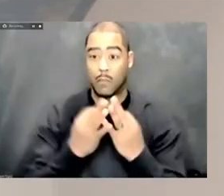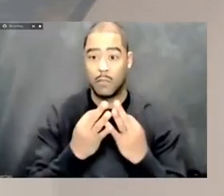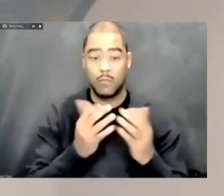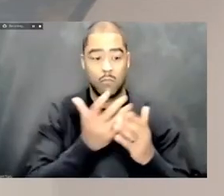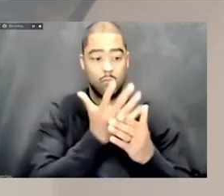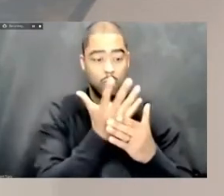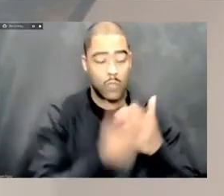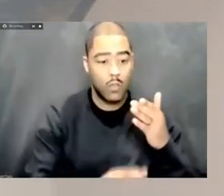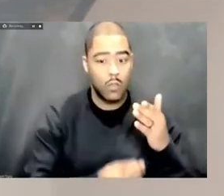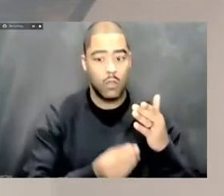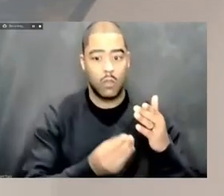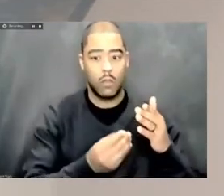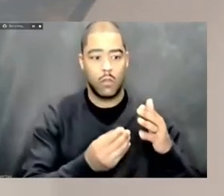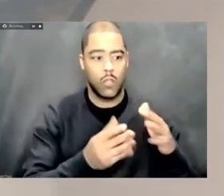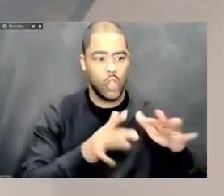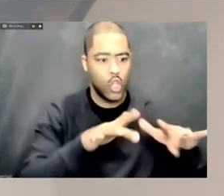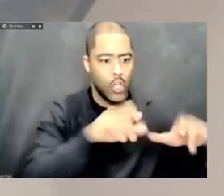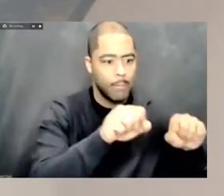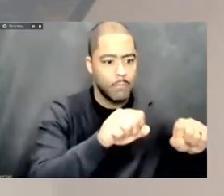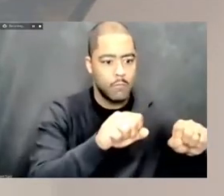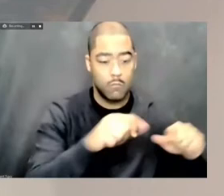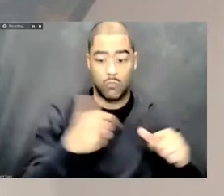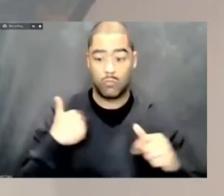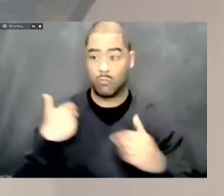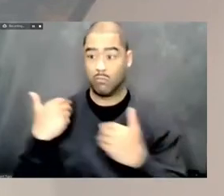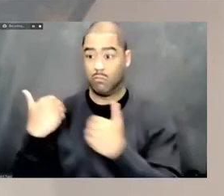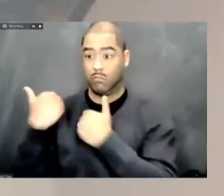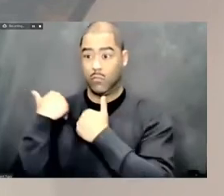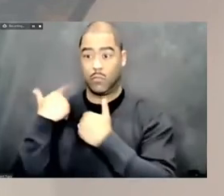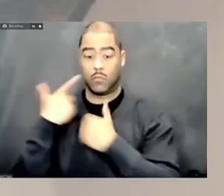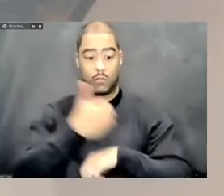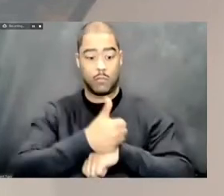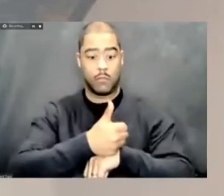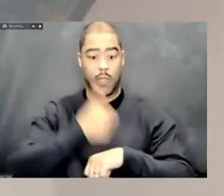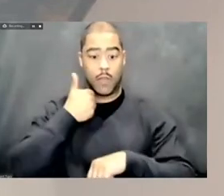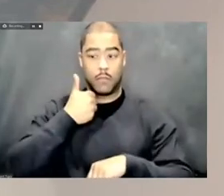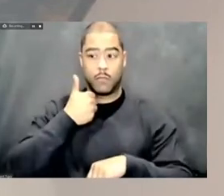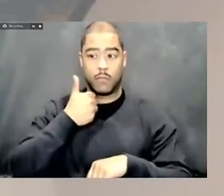We do not endorse the causes or claims of people begging for handouts.